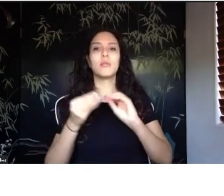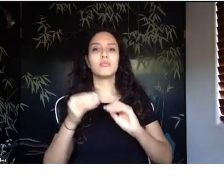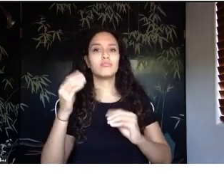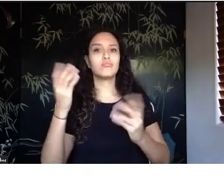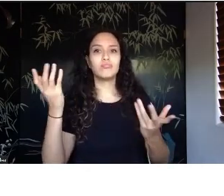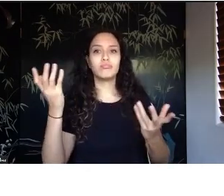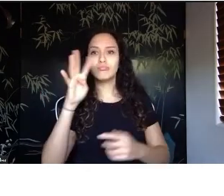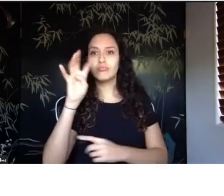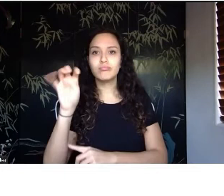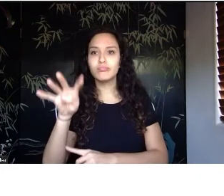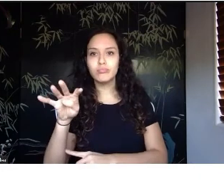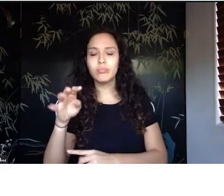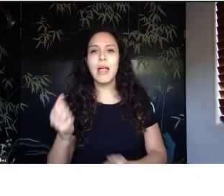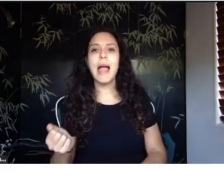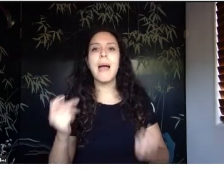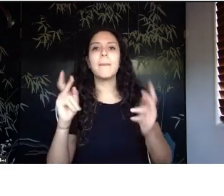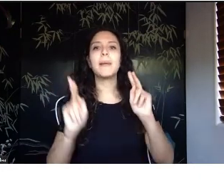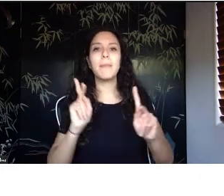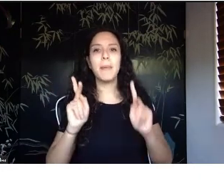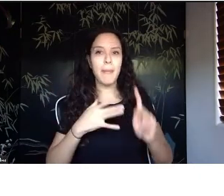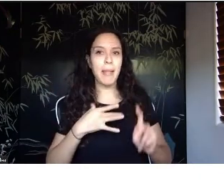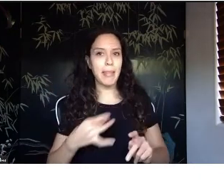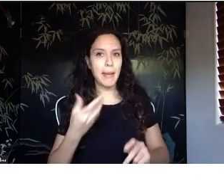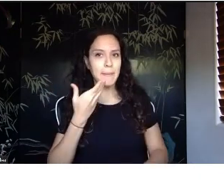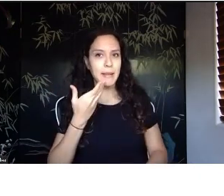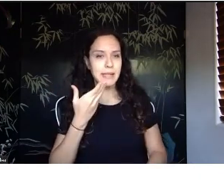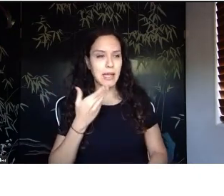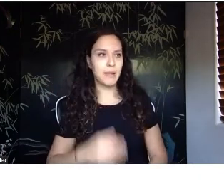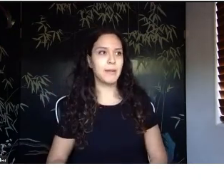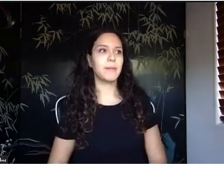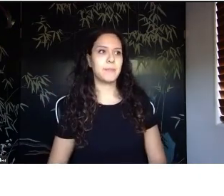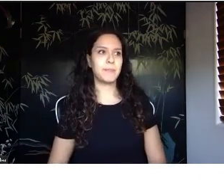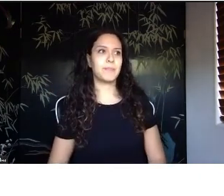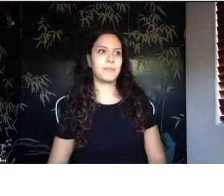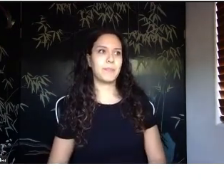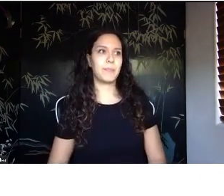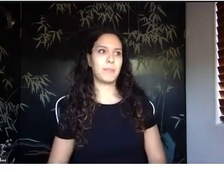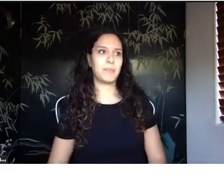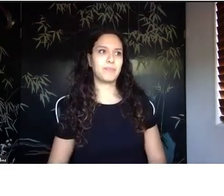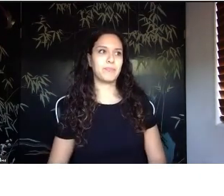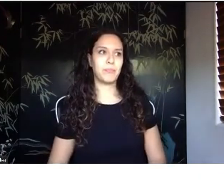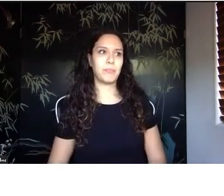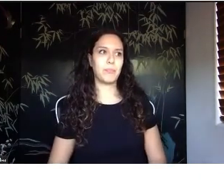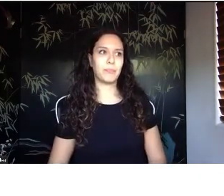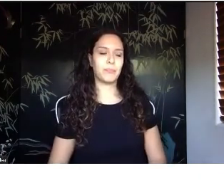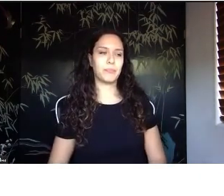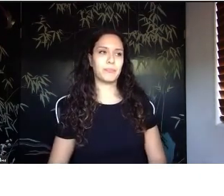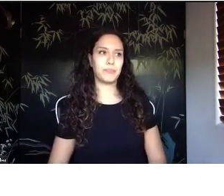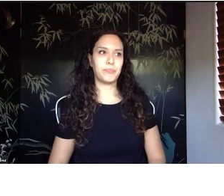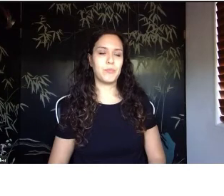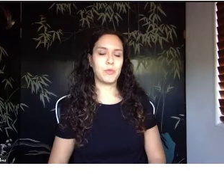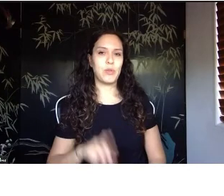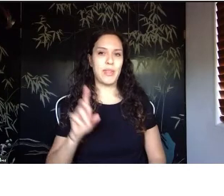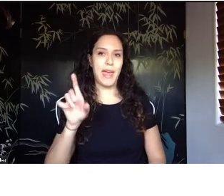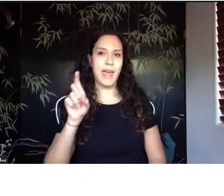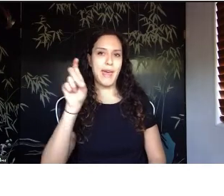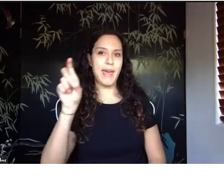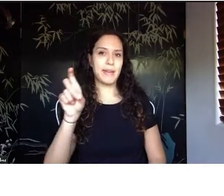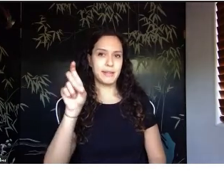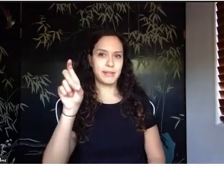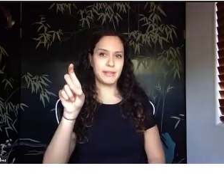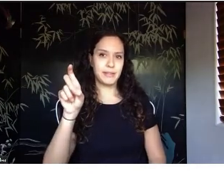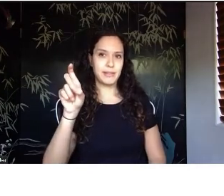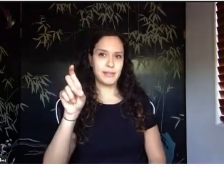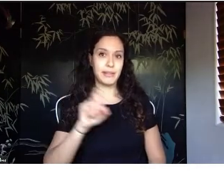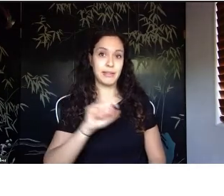or unknown value, predicted value, it says predict. Okay, so what I'm saying is 5 out of 10 people is the same as